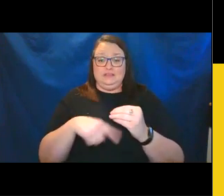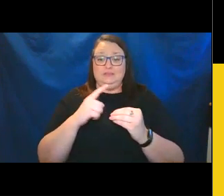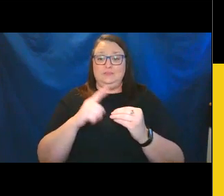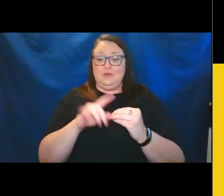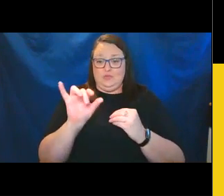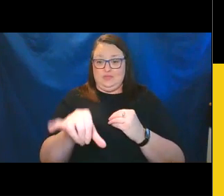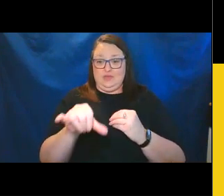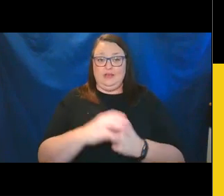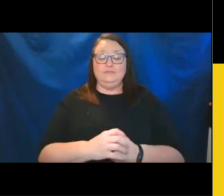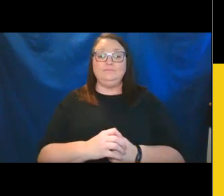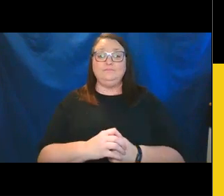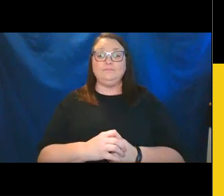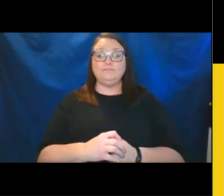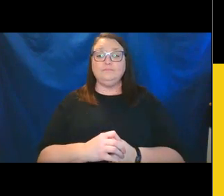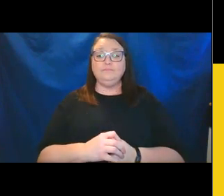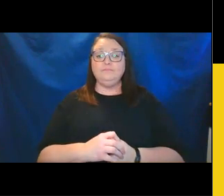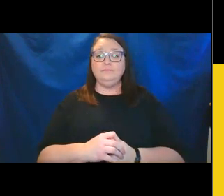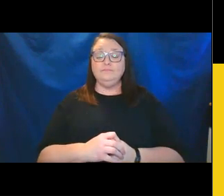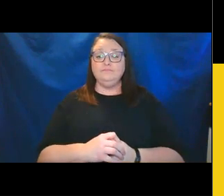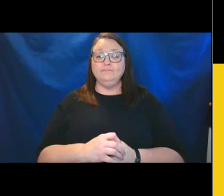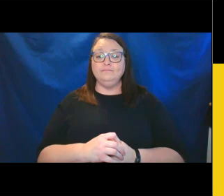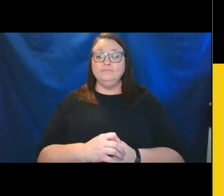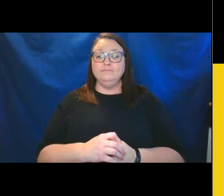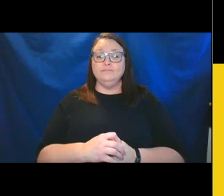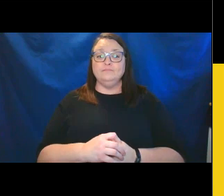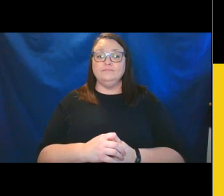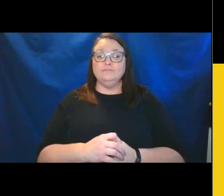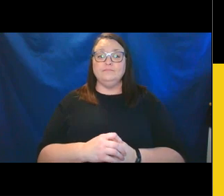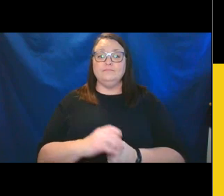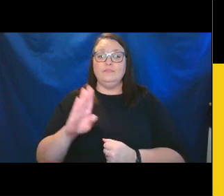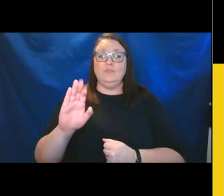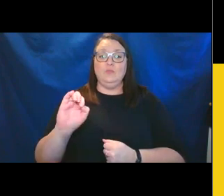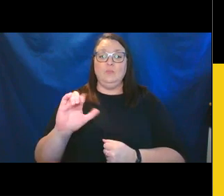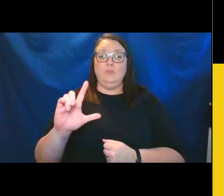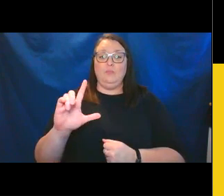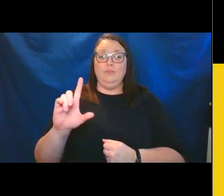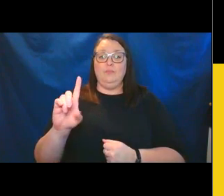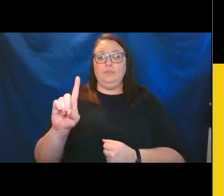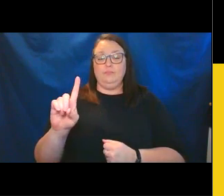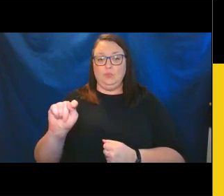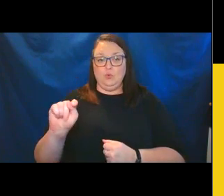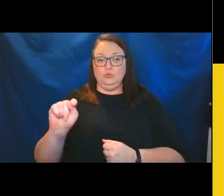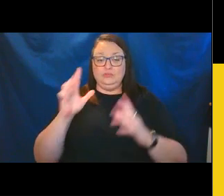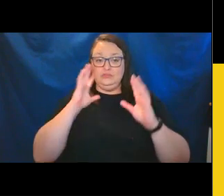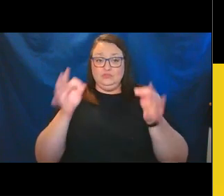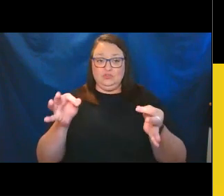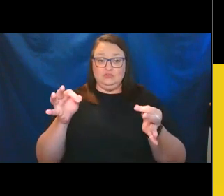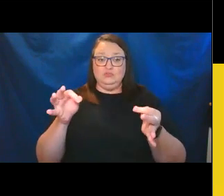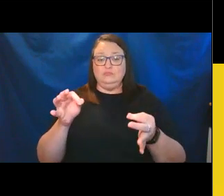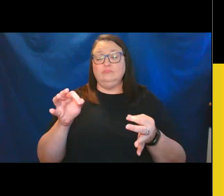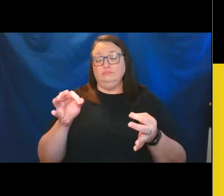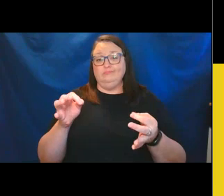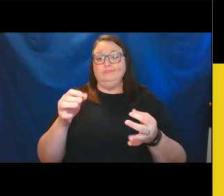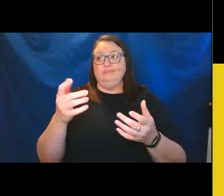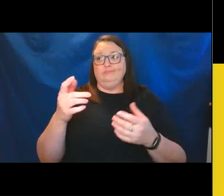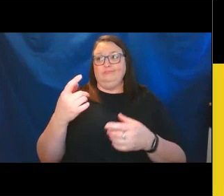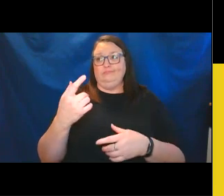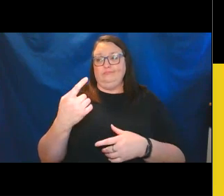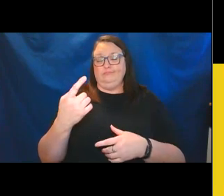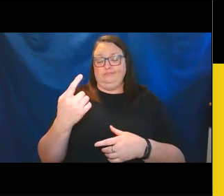And this, the Bolt decision, which had its 50th anniversary this last